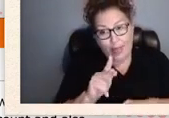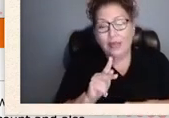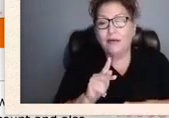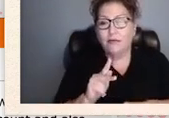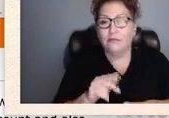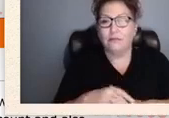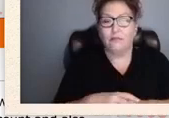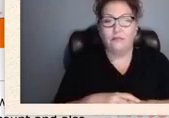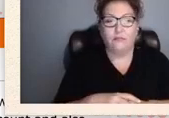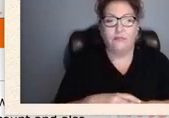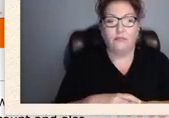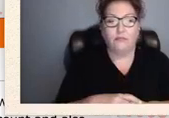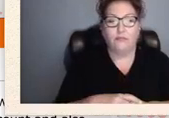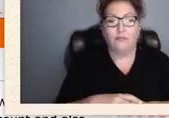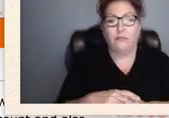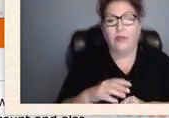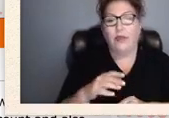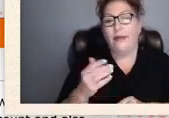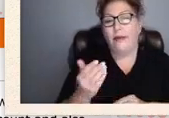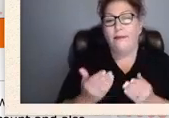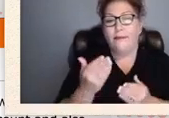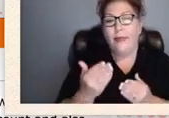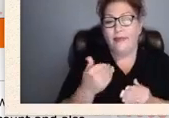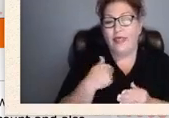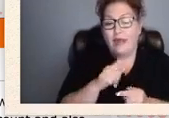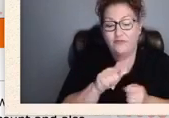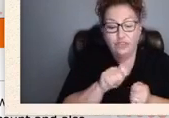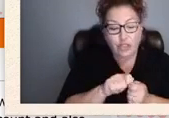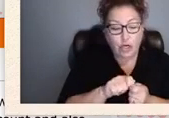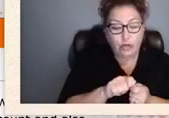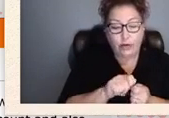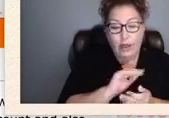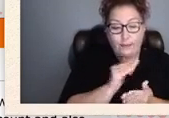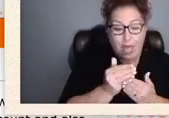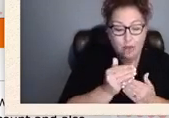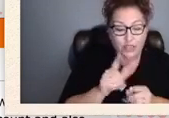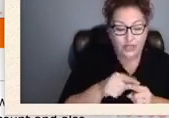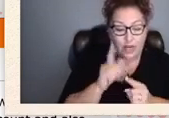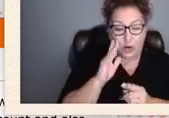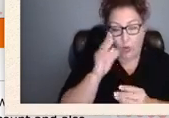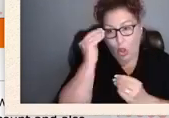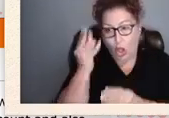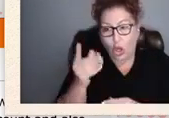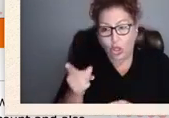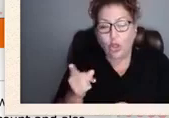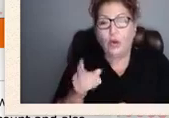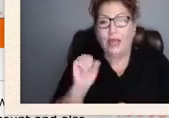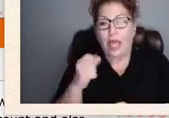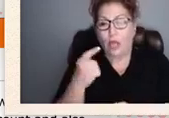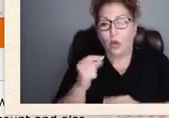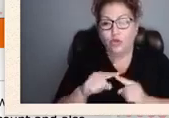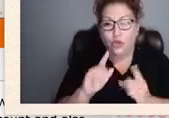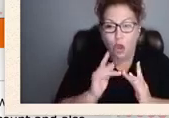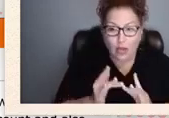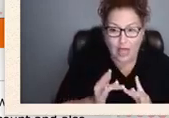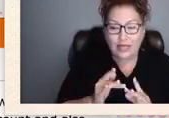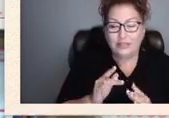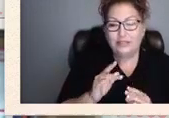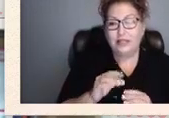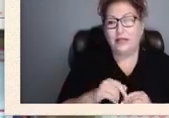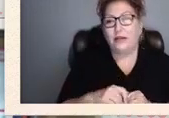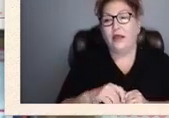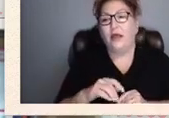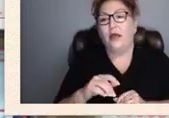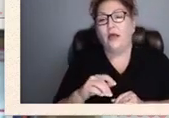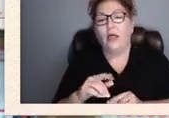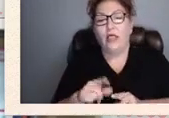if they spend over a certain dollar amount, it alerts you. You can go into the online site and see what they spent the money on or what they used it on, and